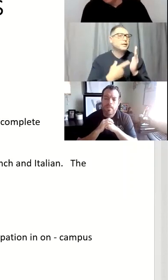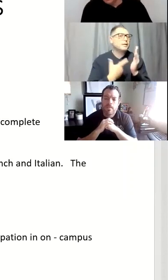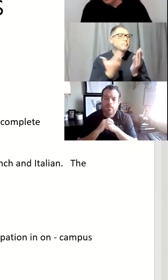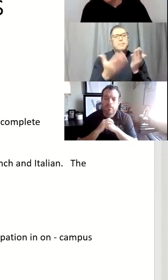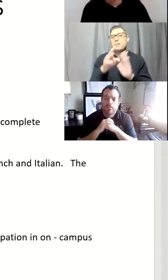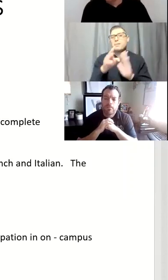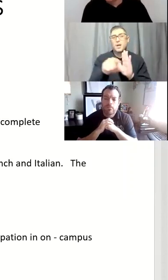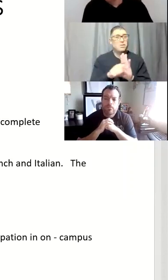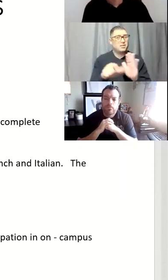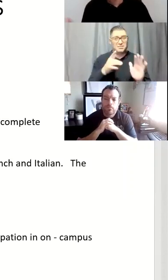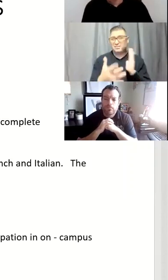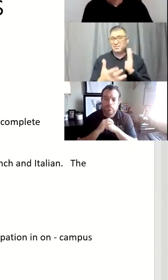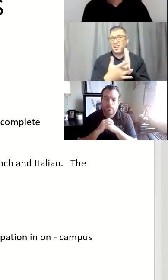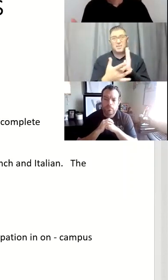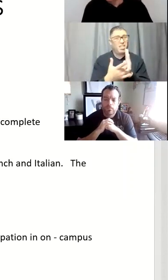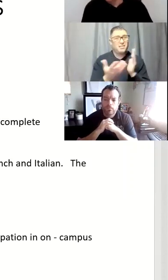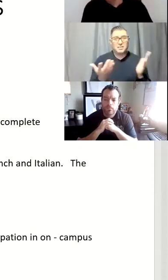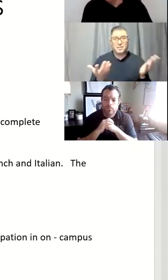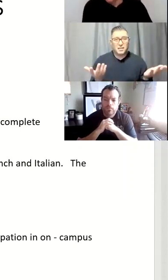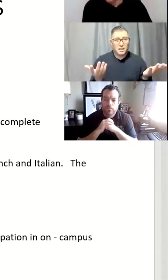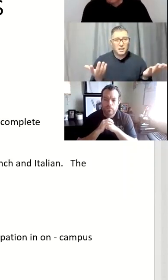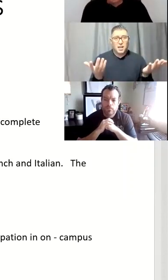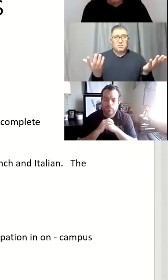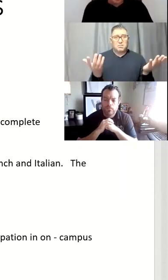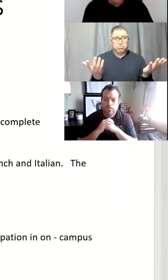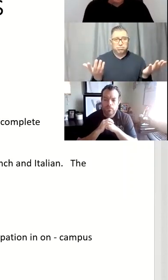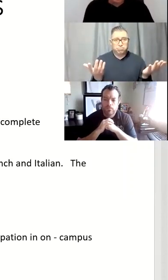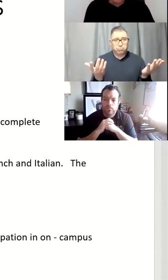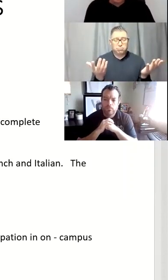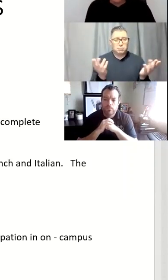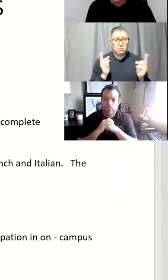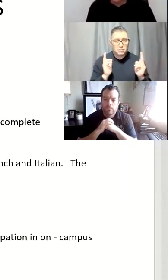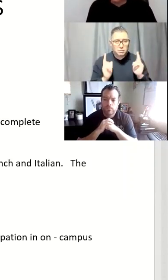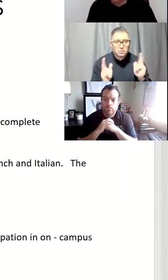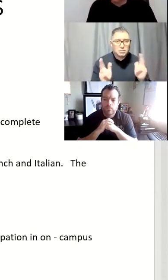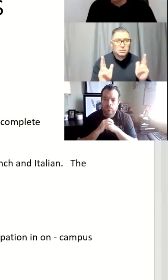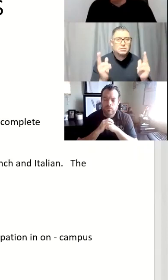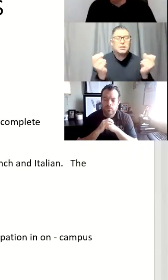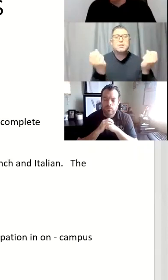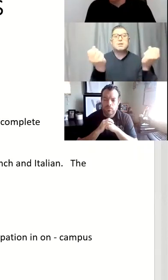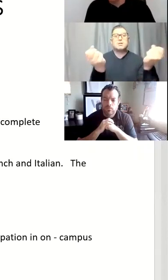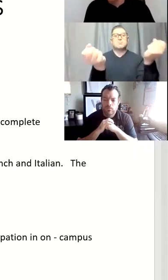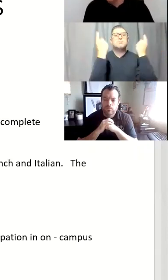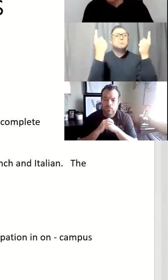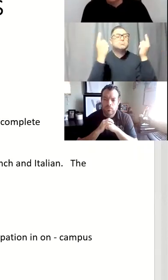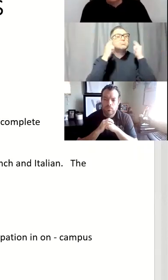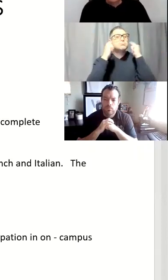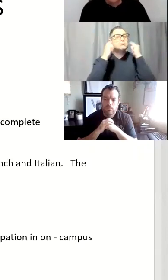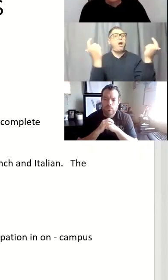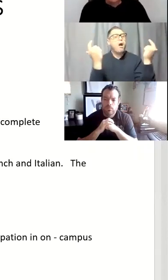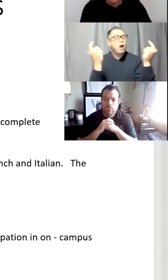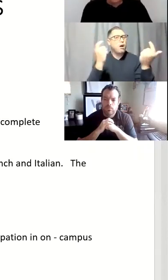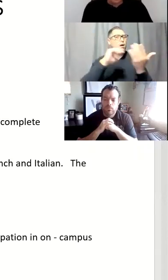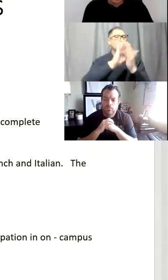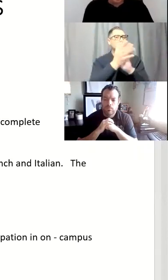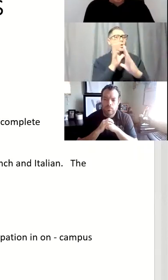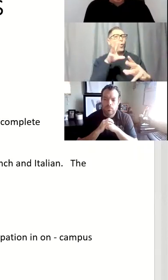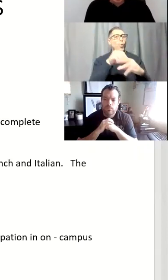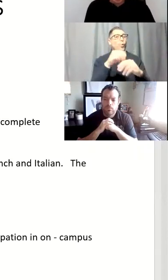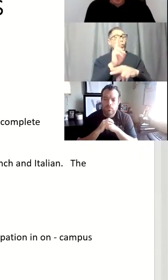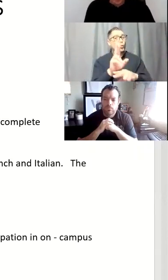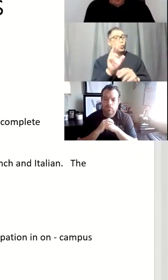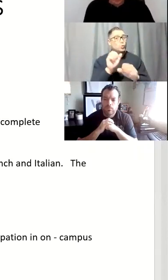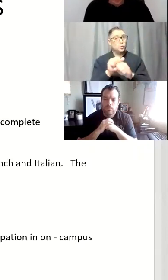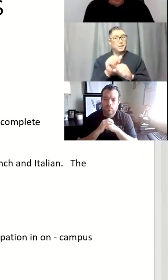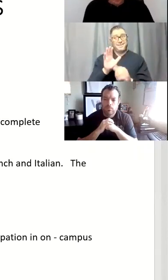not using technology at all, to rapidly understanding to apply technology into their studies, into their learning.